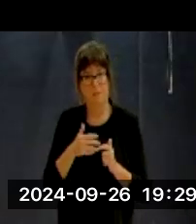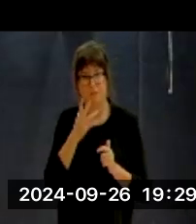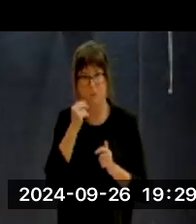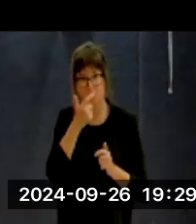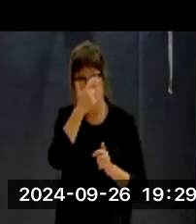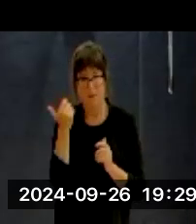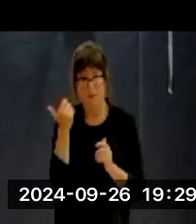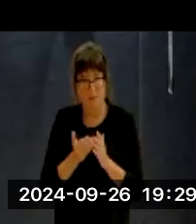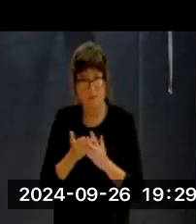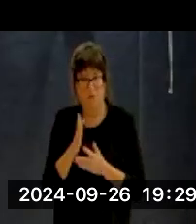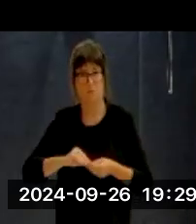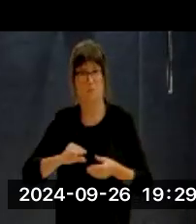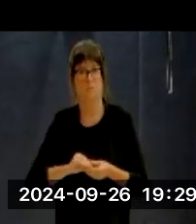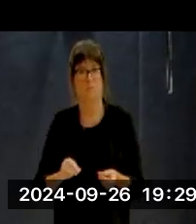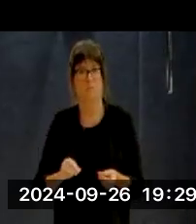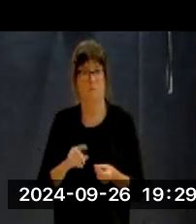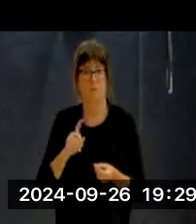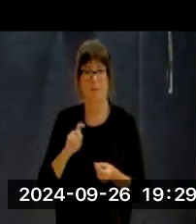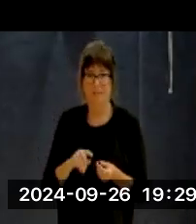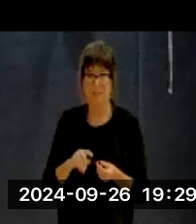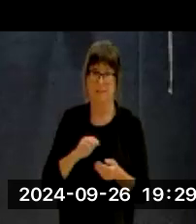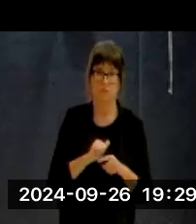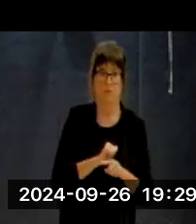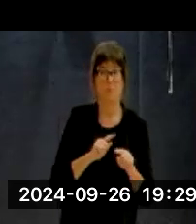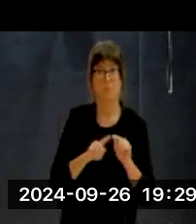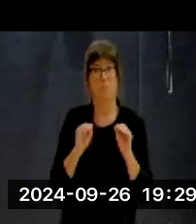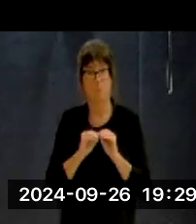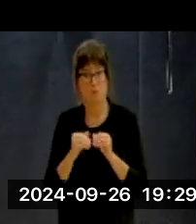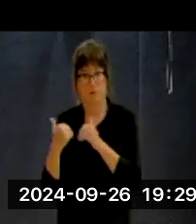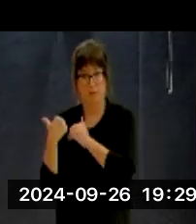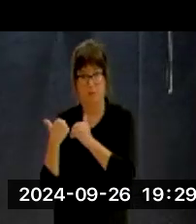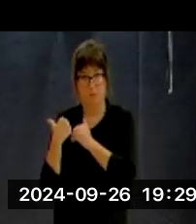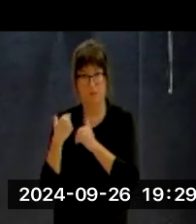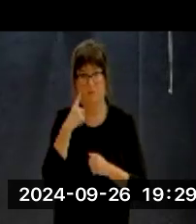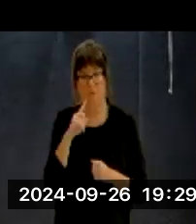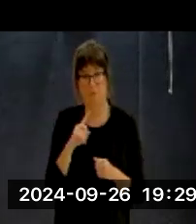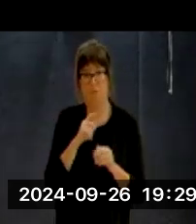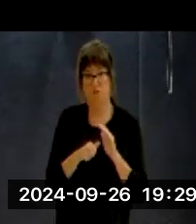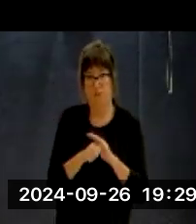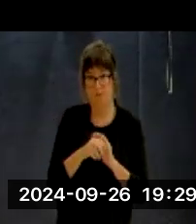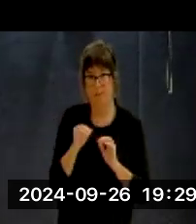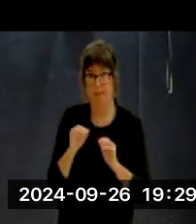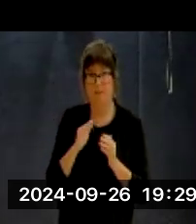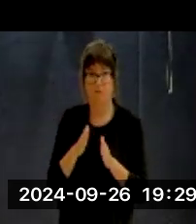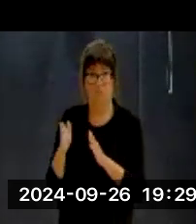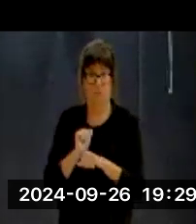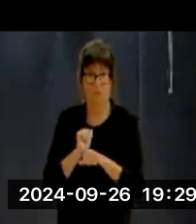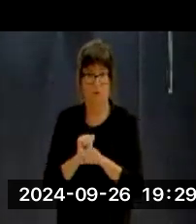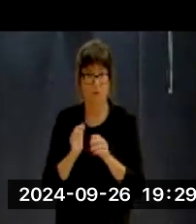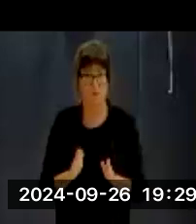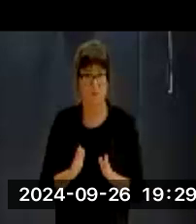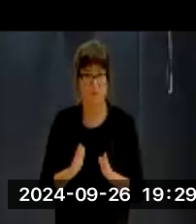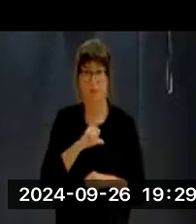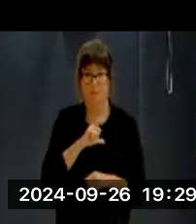training and more accountability for these shelters and the street workers and the police who are on